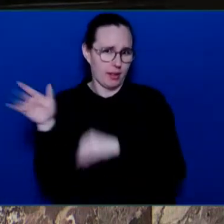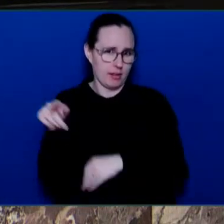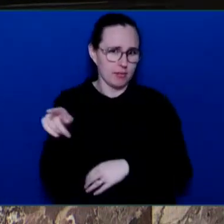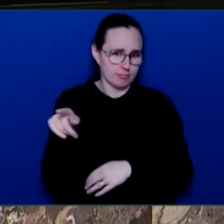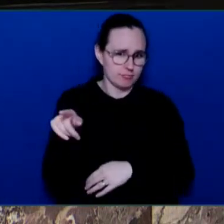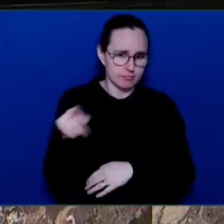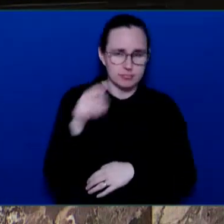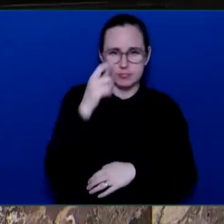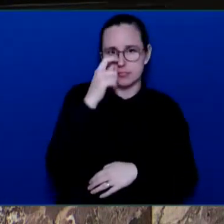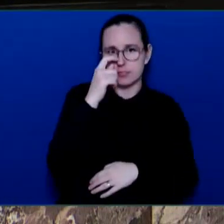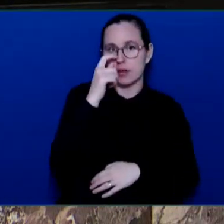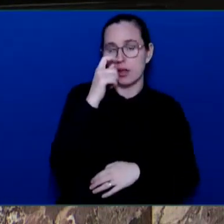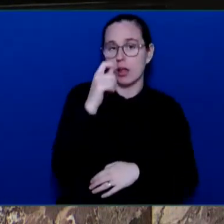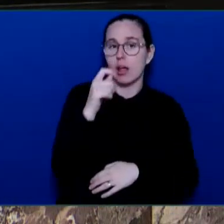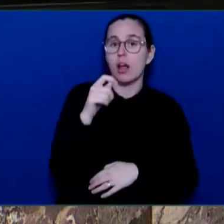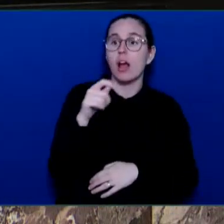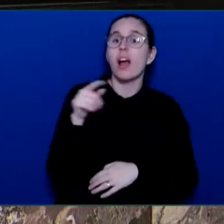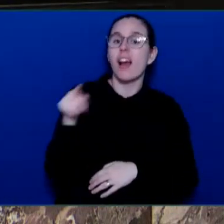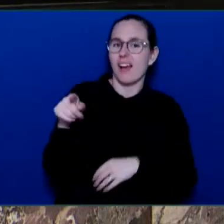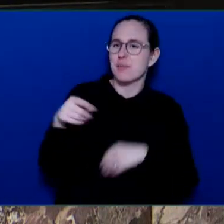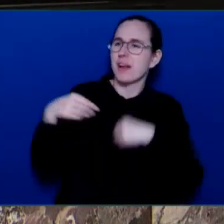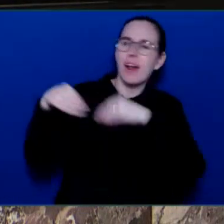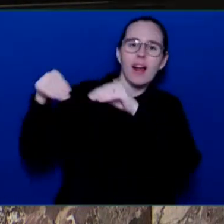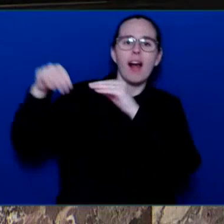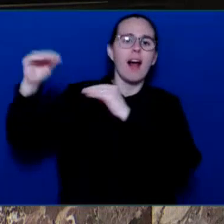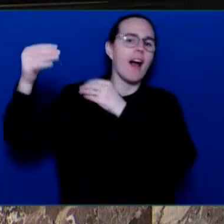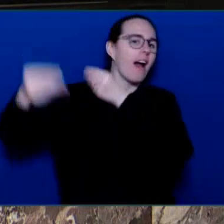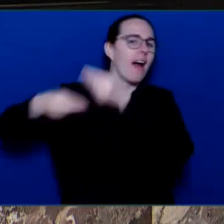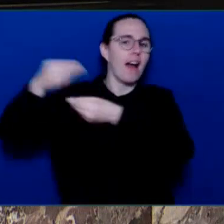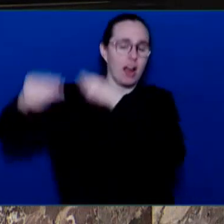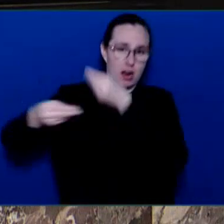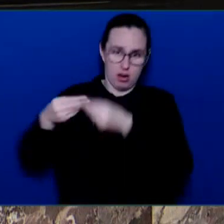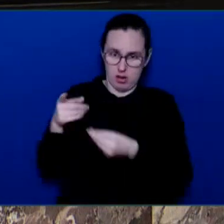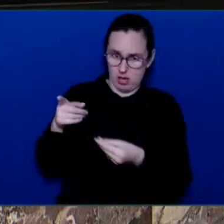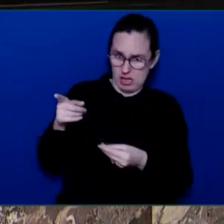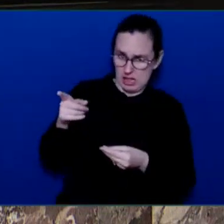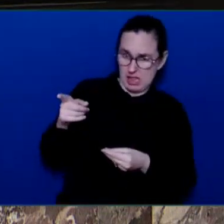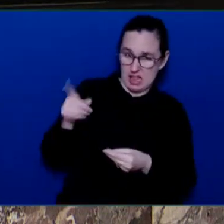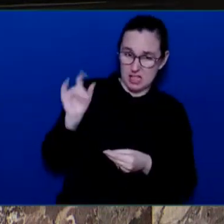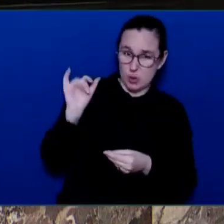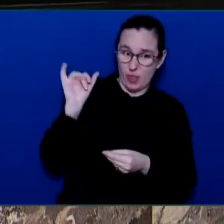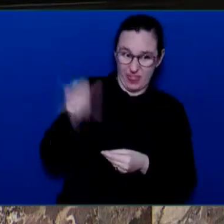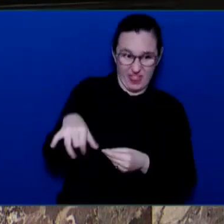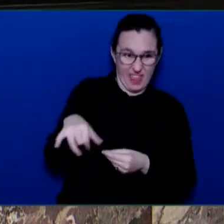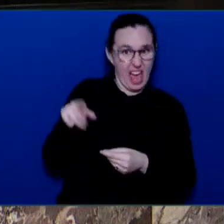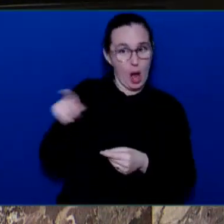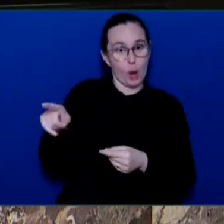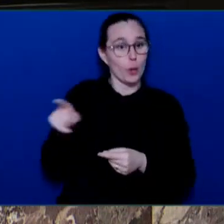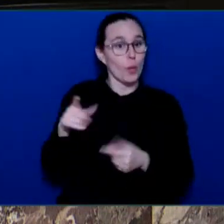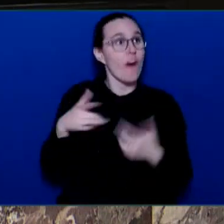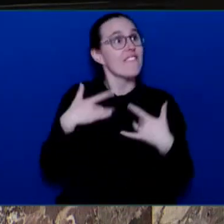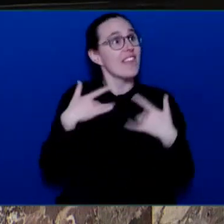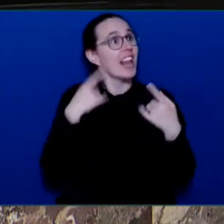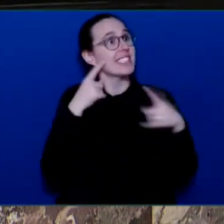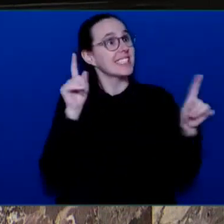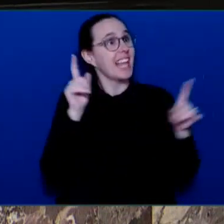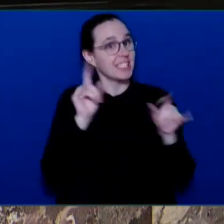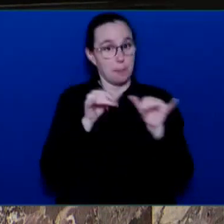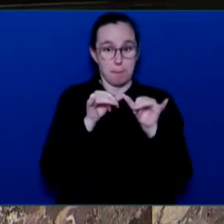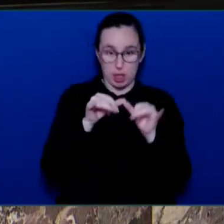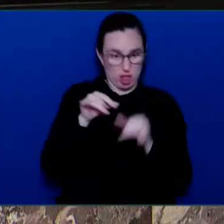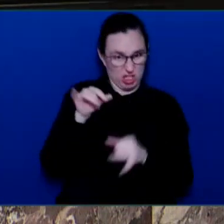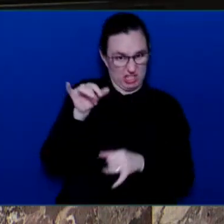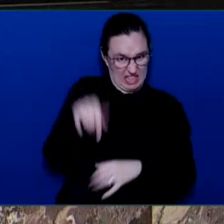My question to the Minister of Energy, Mines and Low Carbon Innovation is we will see in the next couple of years some significant energy projects